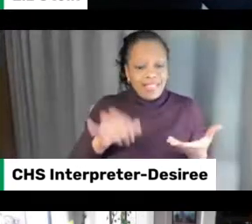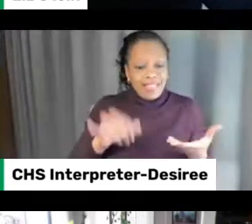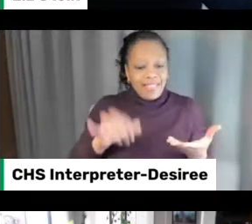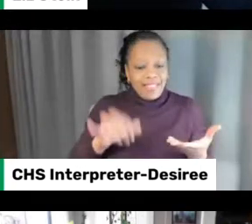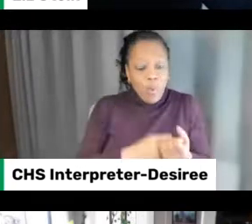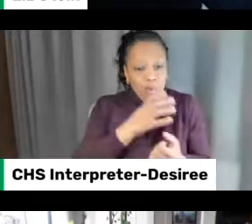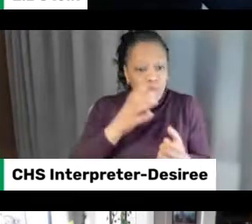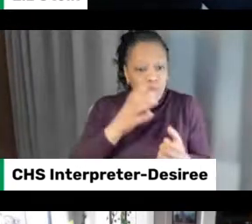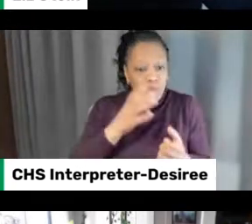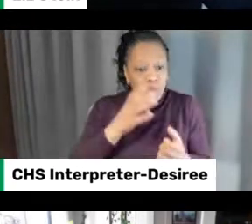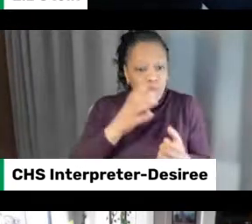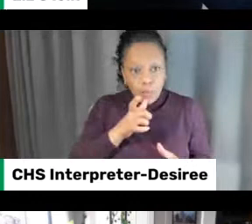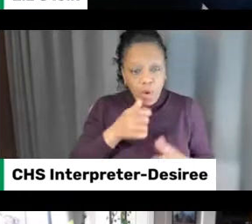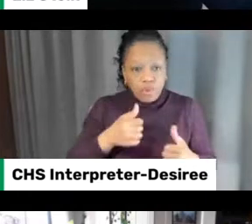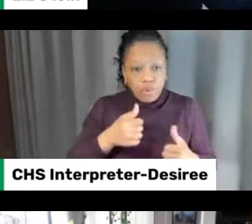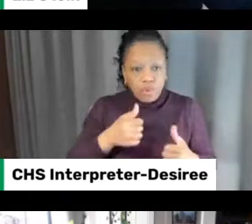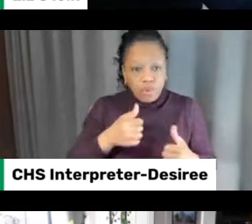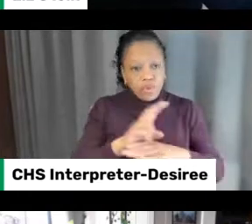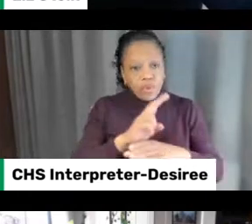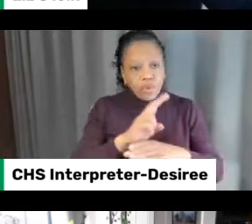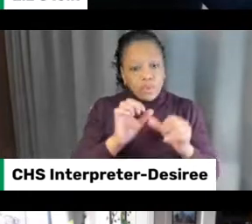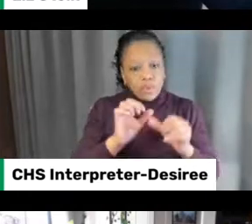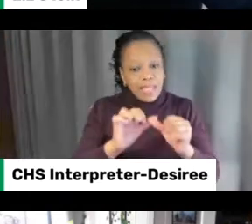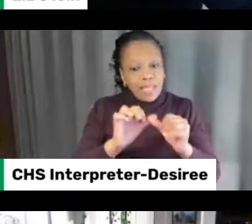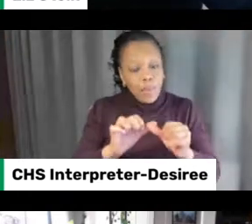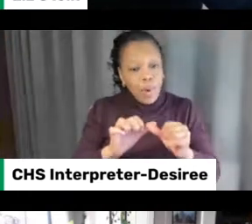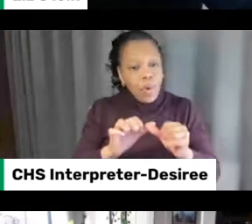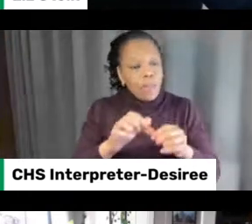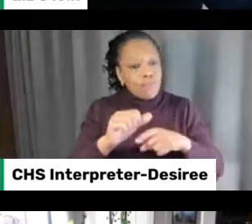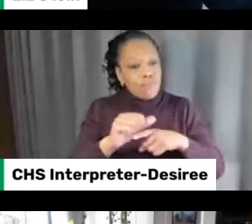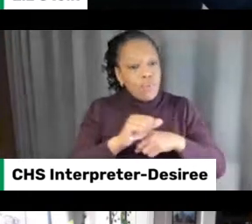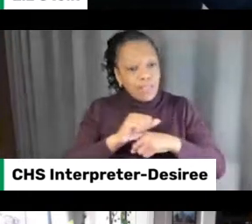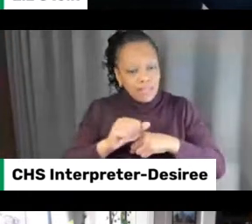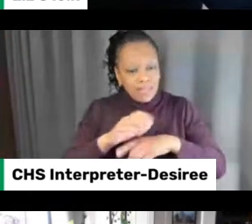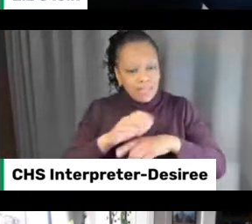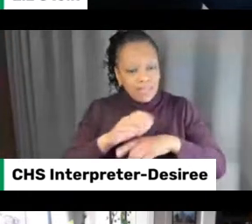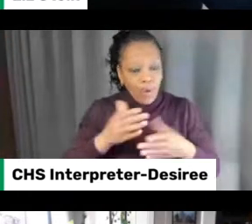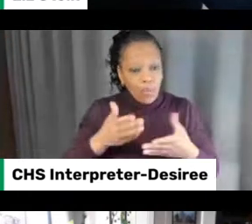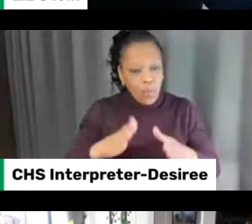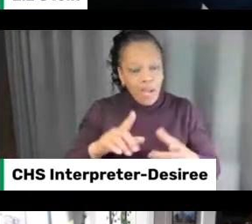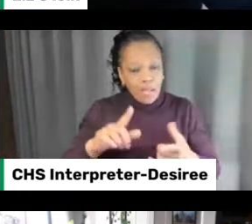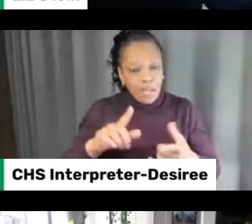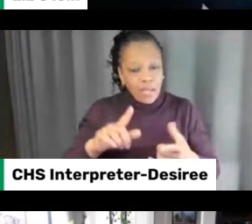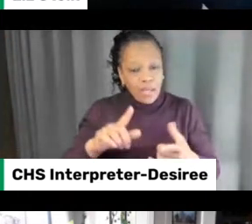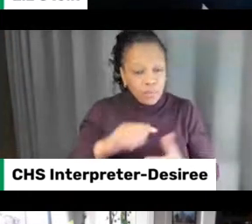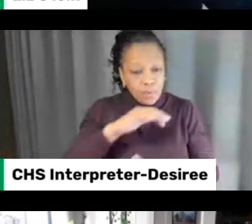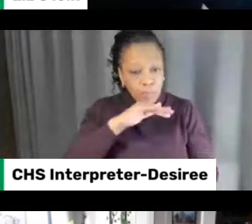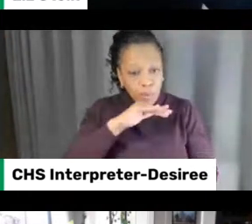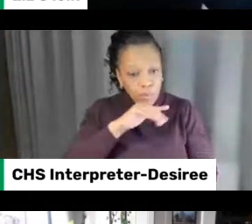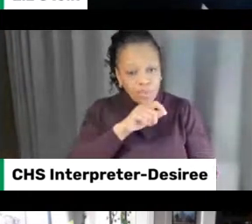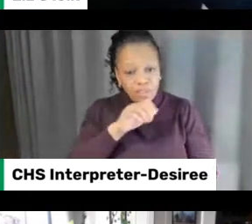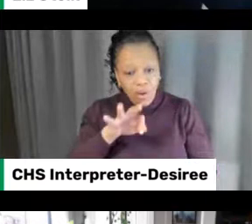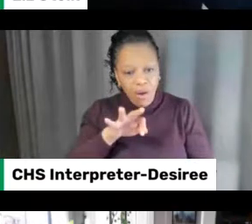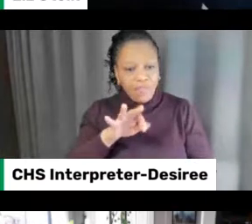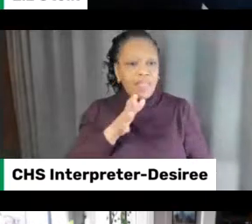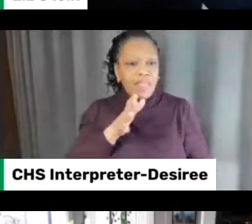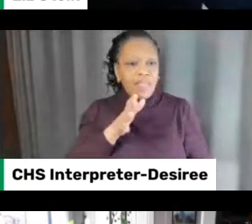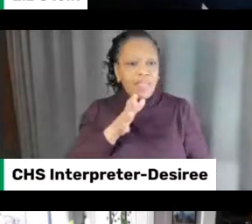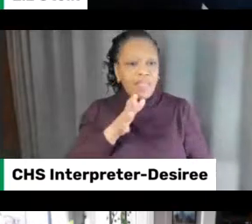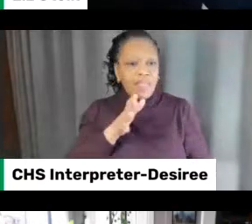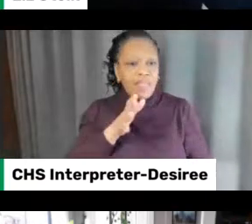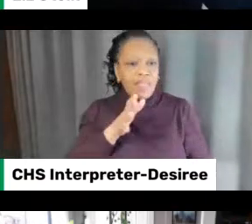conservation or sustainable practices on the land to reduce that pollution that's coming off of farms. So that's a really